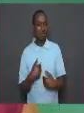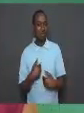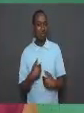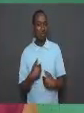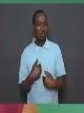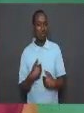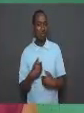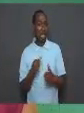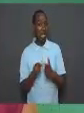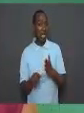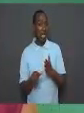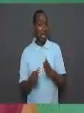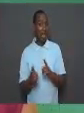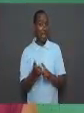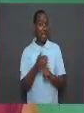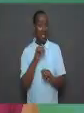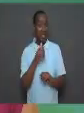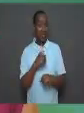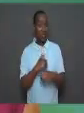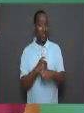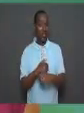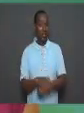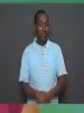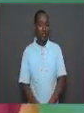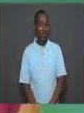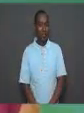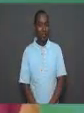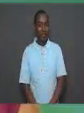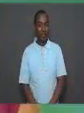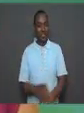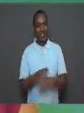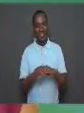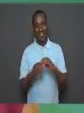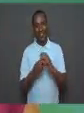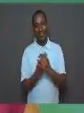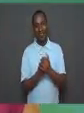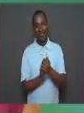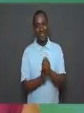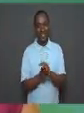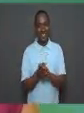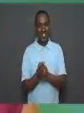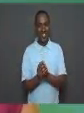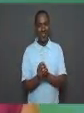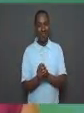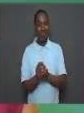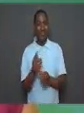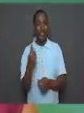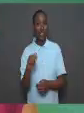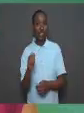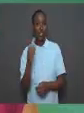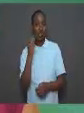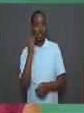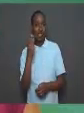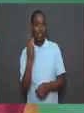you do not get dysentery. Wash your hands after you use the toilet